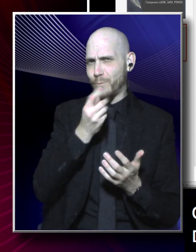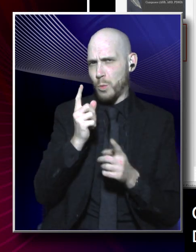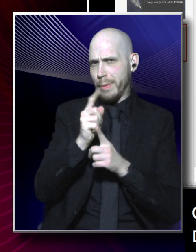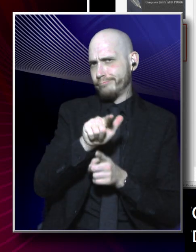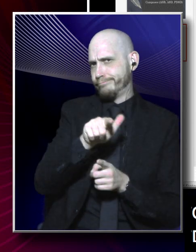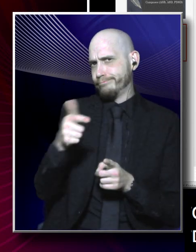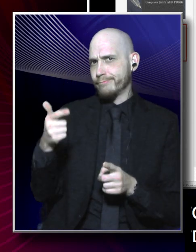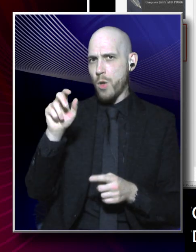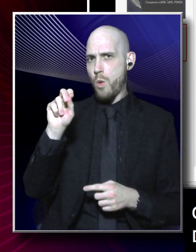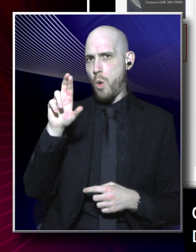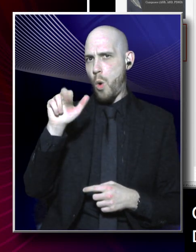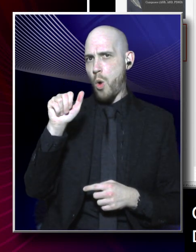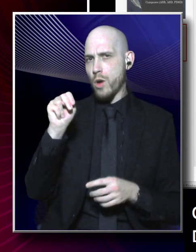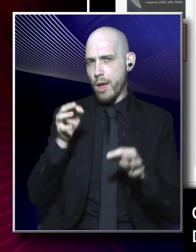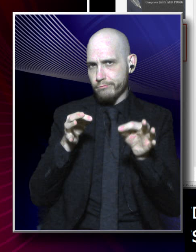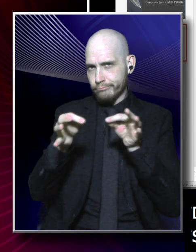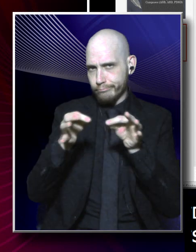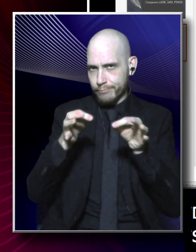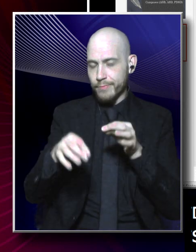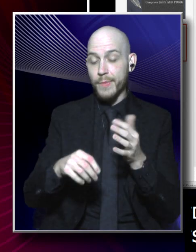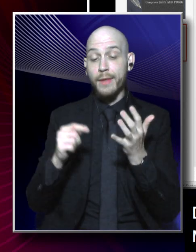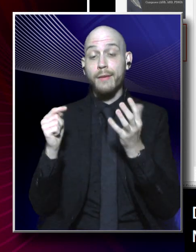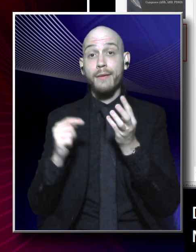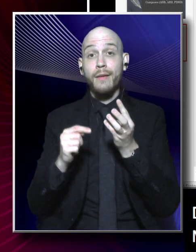minutes, Galileo data,